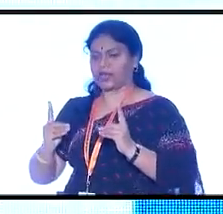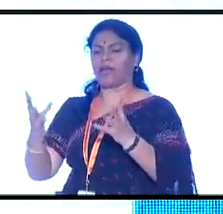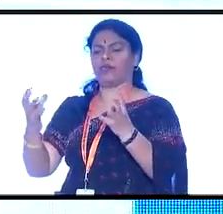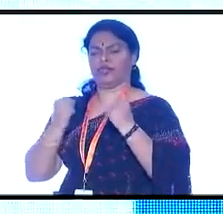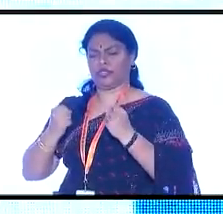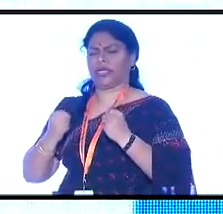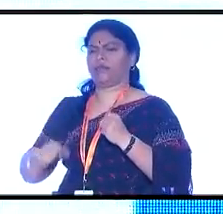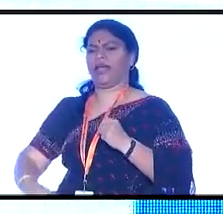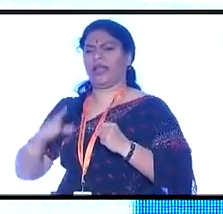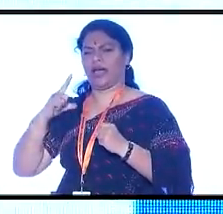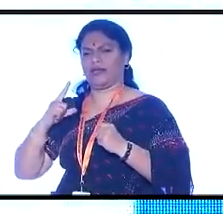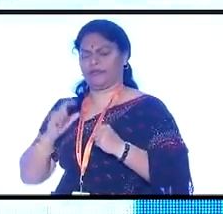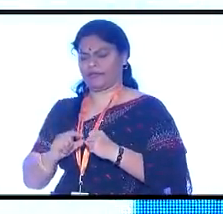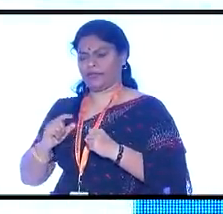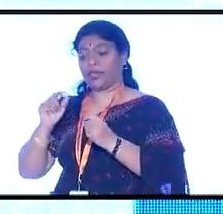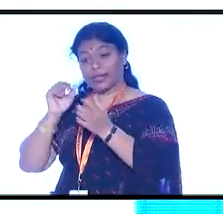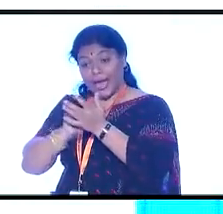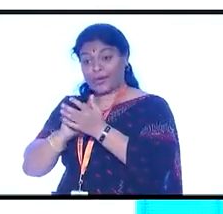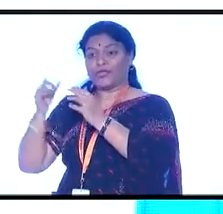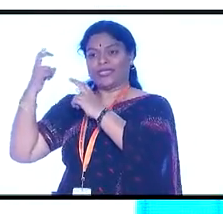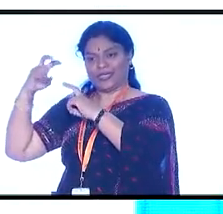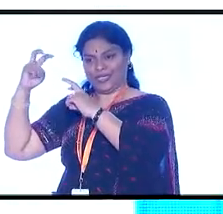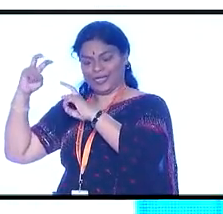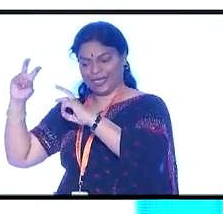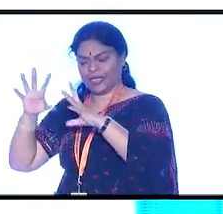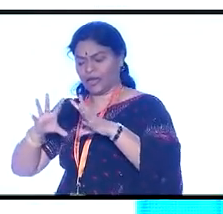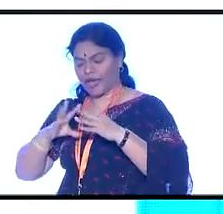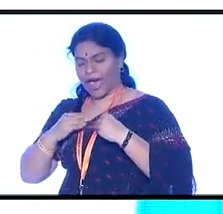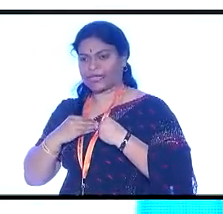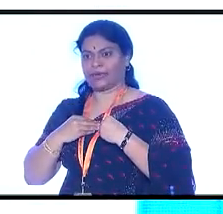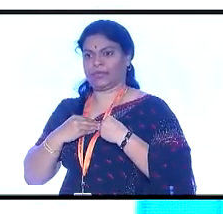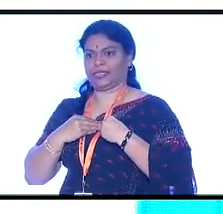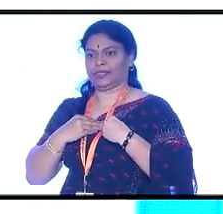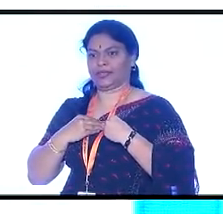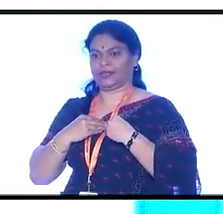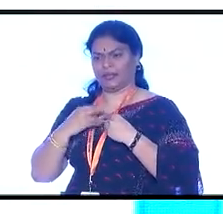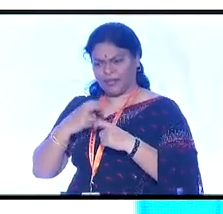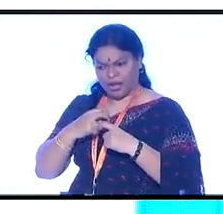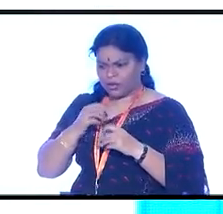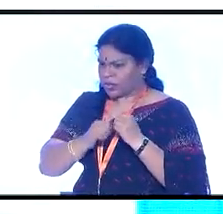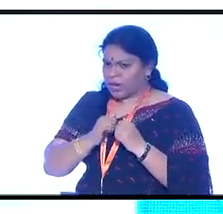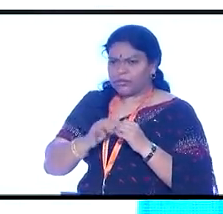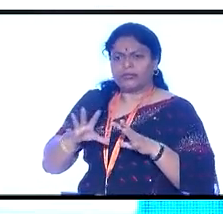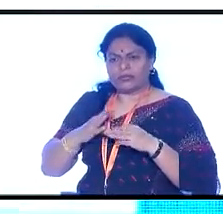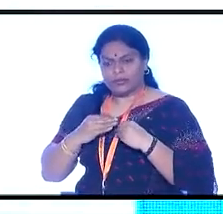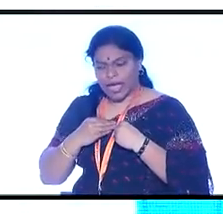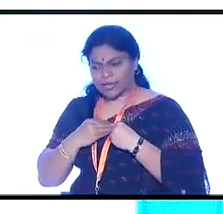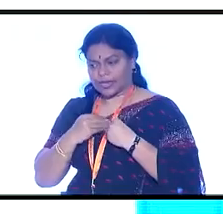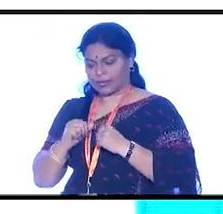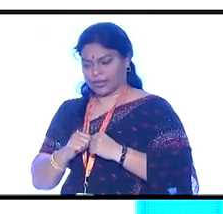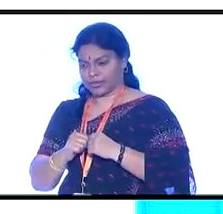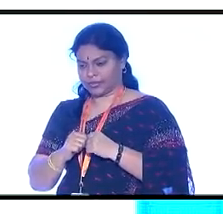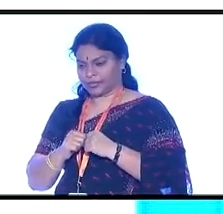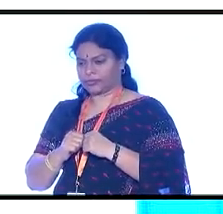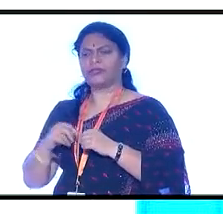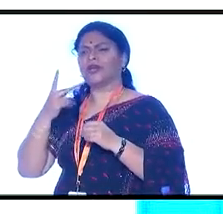legs amputated was a journey in itself. It was a journey of acceptance. It was a journey that I finally made peace with